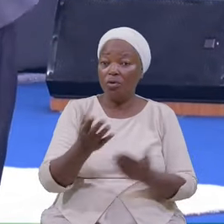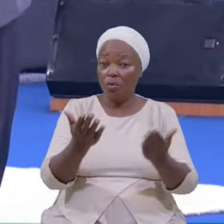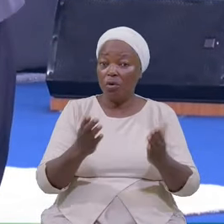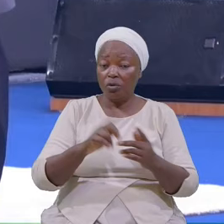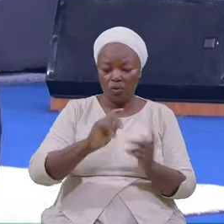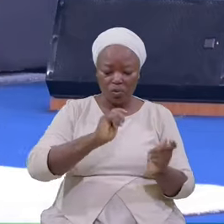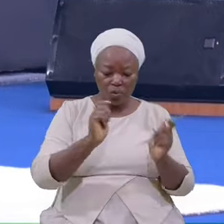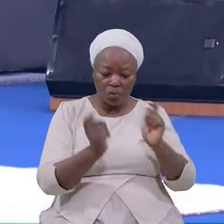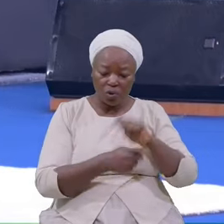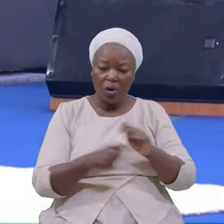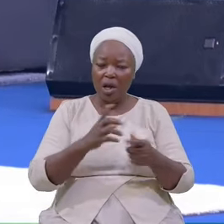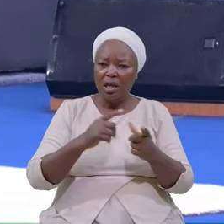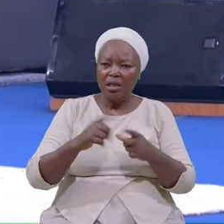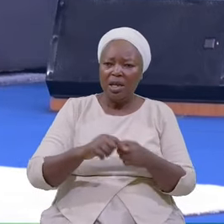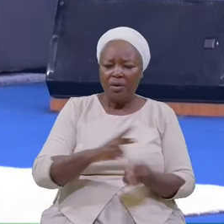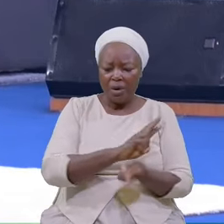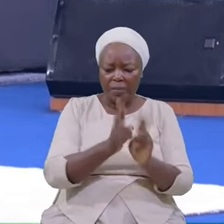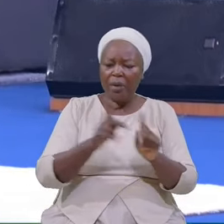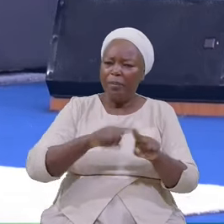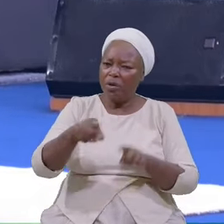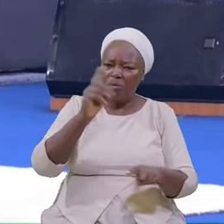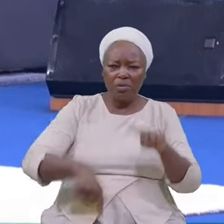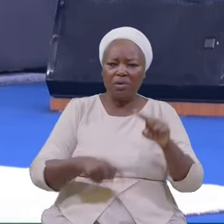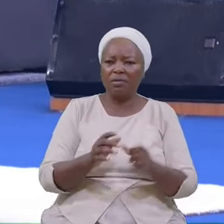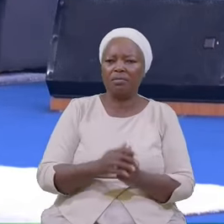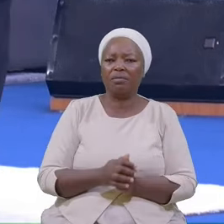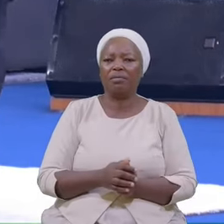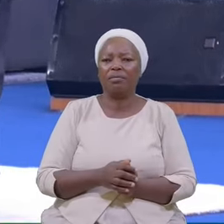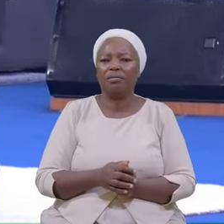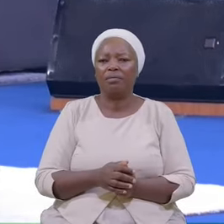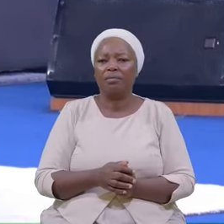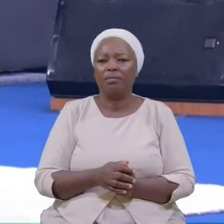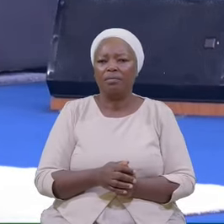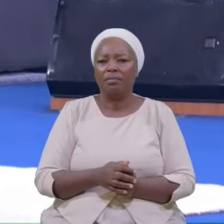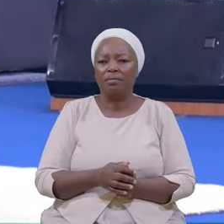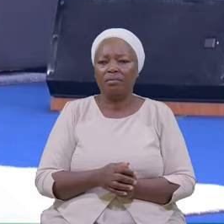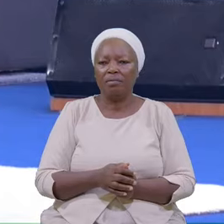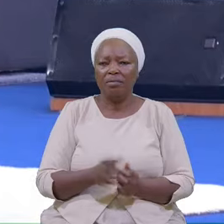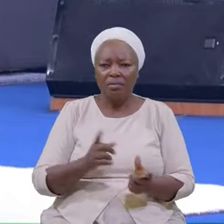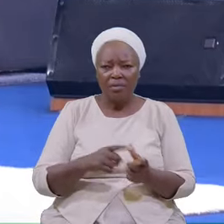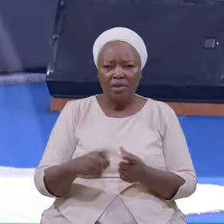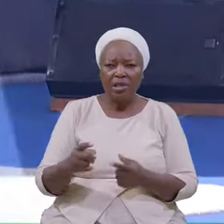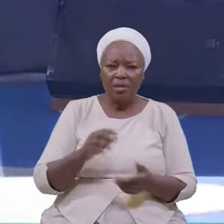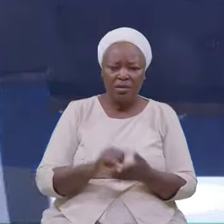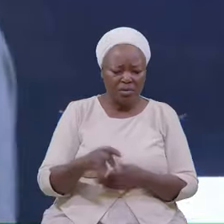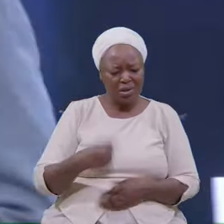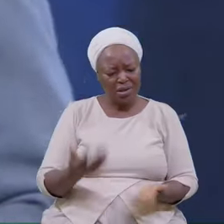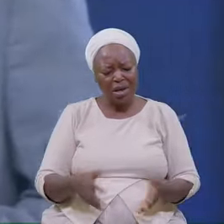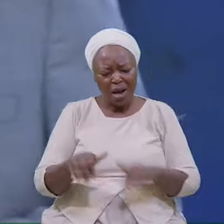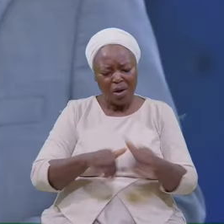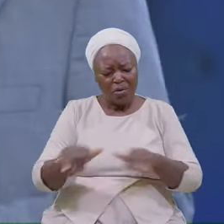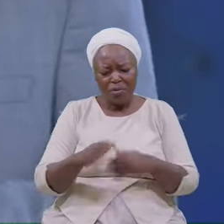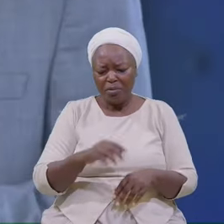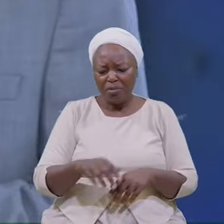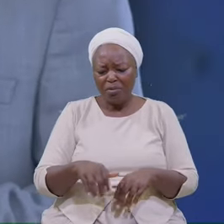turn, repent, but you cannot. Vous voulez même regretter et peut vous repentir, mais vous ne pouvez pas. You see, people repent. Mais vous dites, mais comment